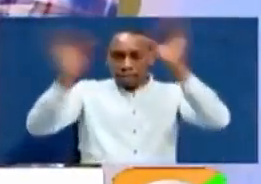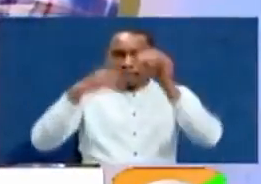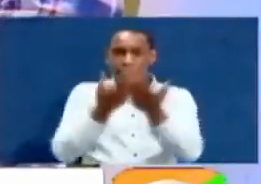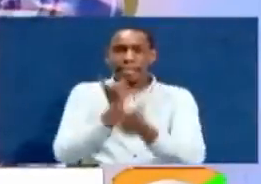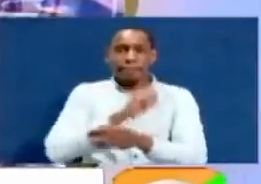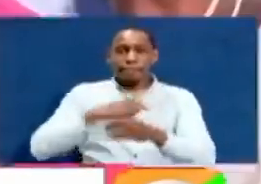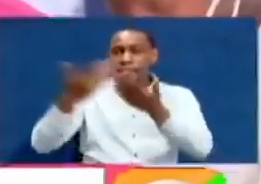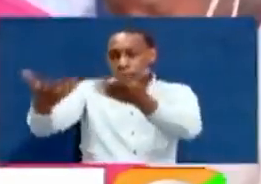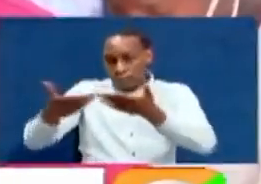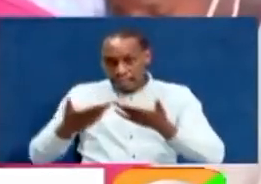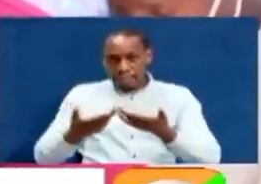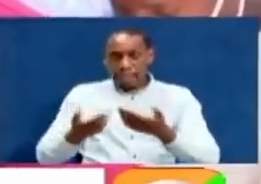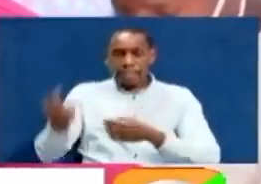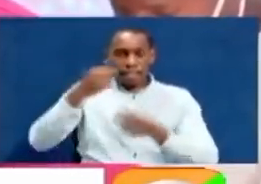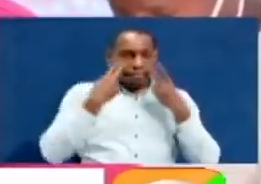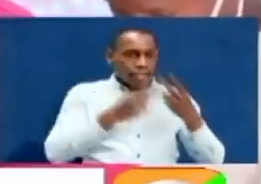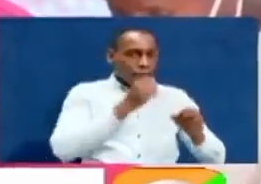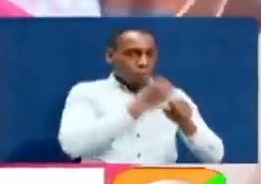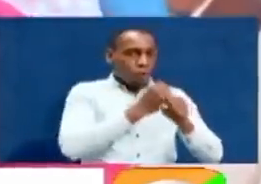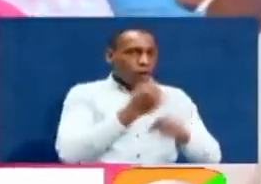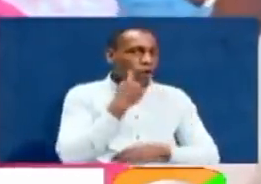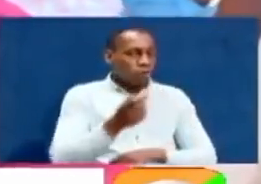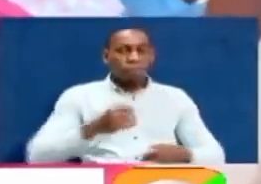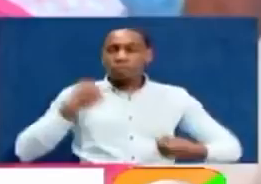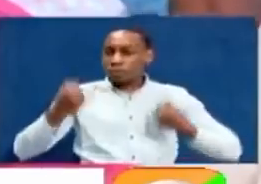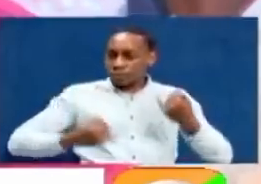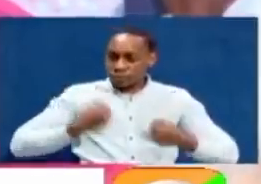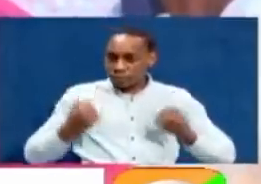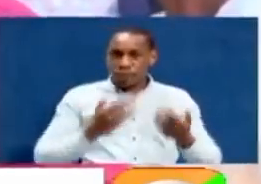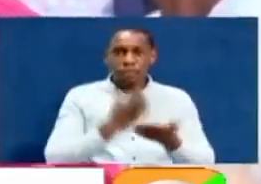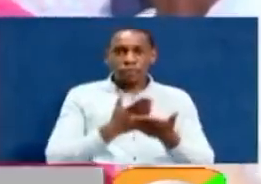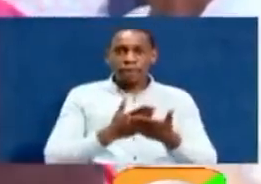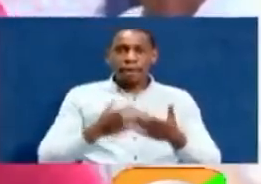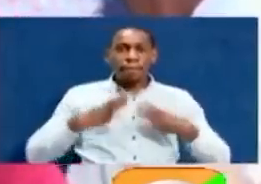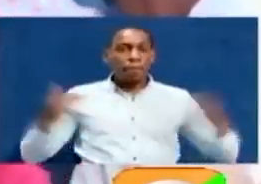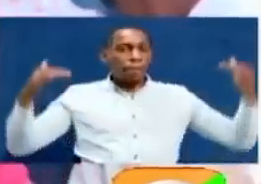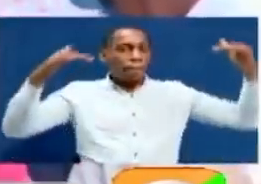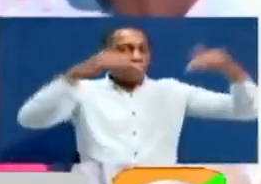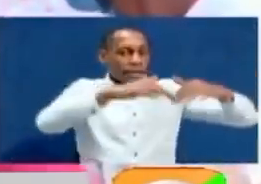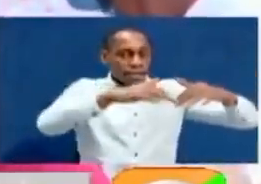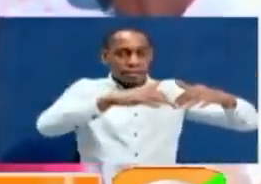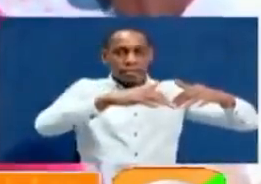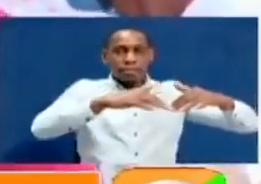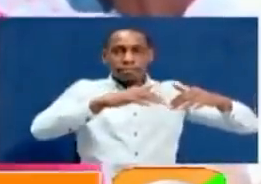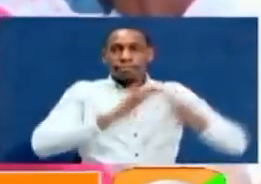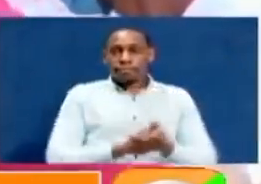So tukampokea, akakuja akaona workshop yetu. Tukafurahi sana, umati mkubwa sana ukakuja hapa.